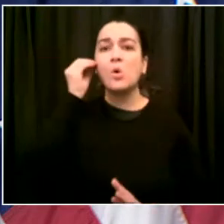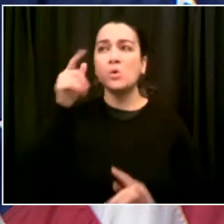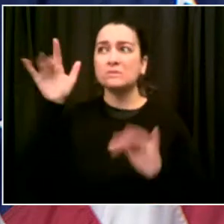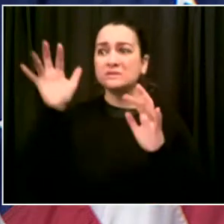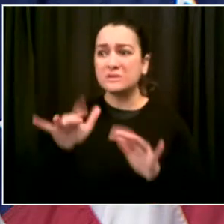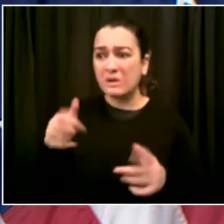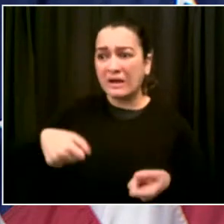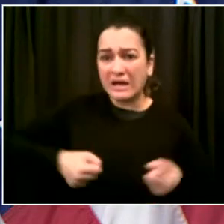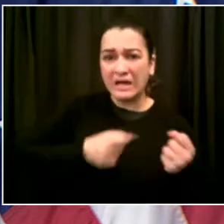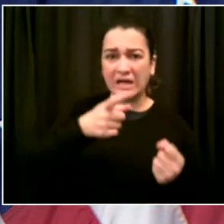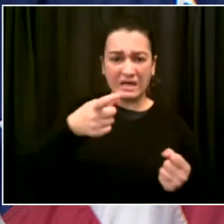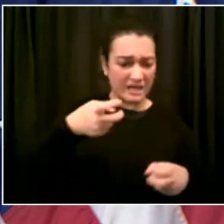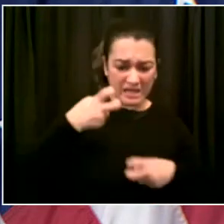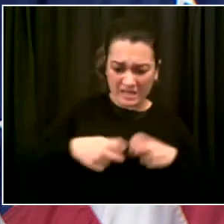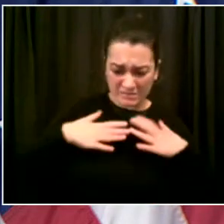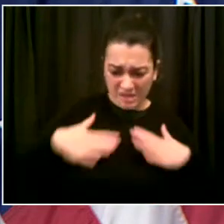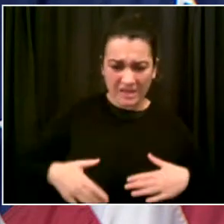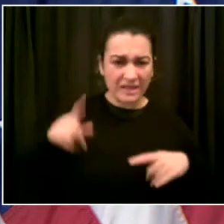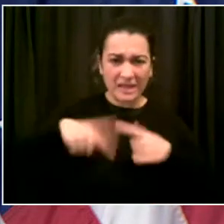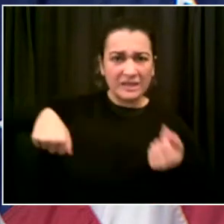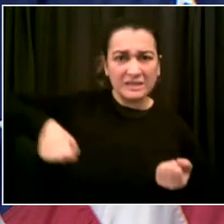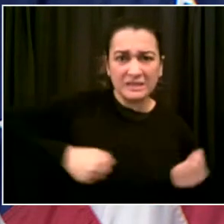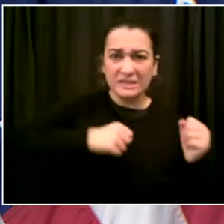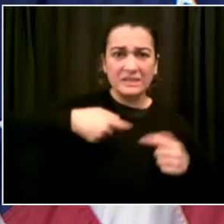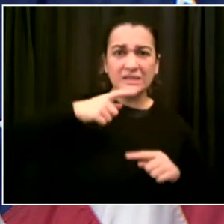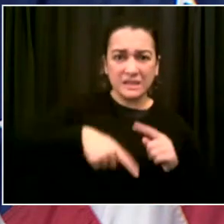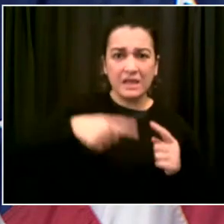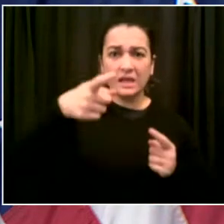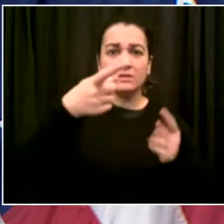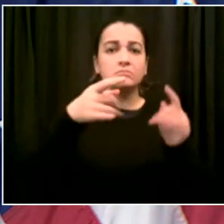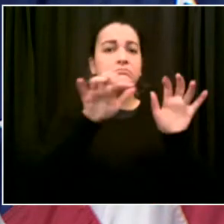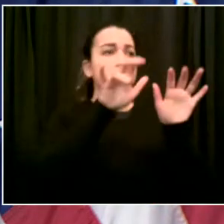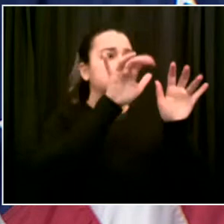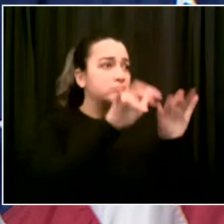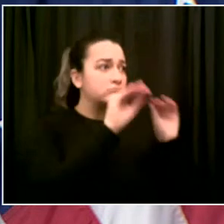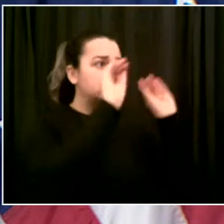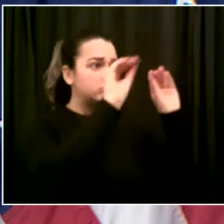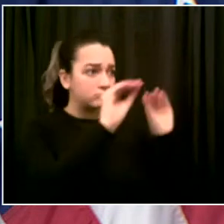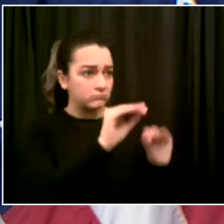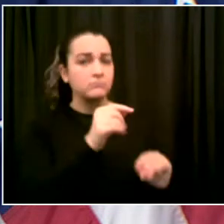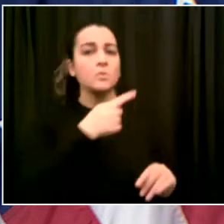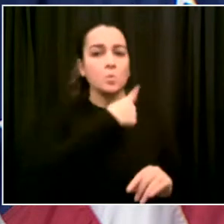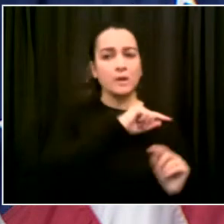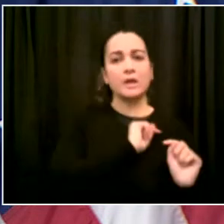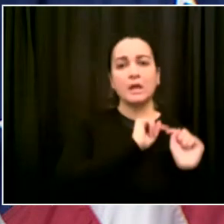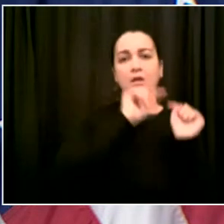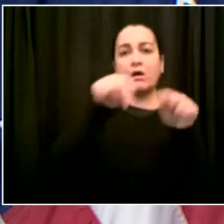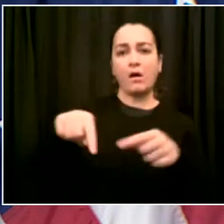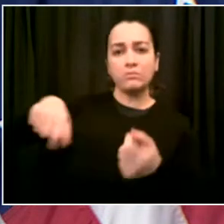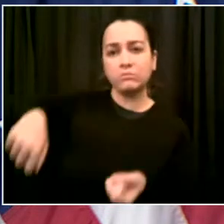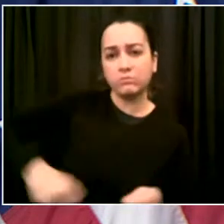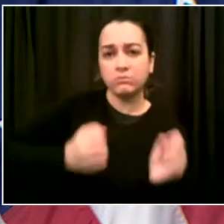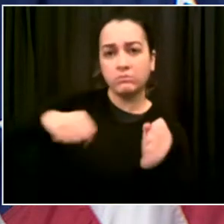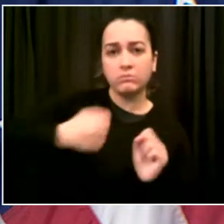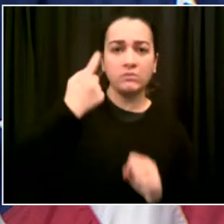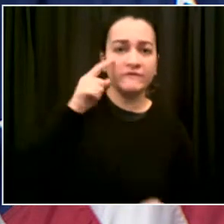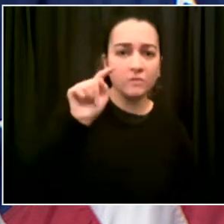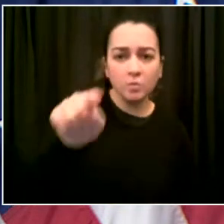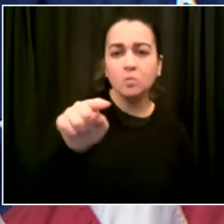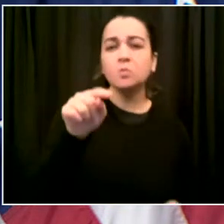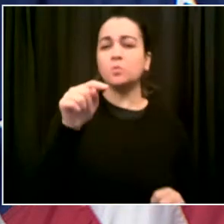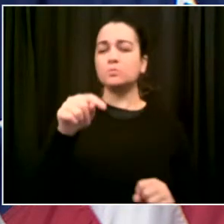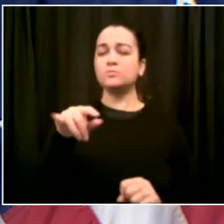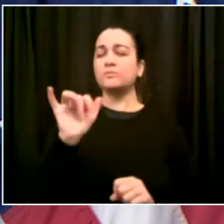Since the same men and women that are out there plowing and salting today, fighting this storm for New York City, are the same men and women who pick up your garbage and